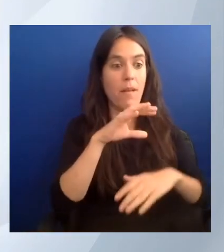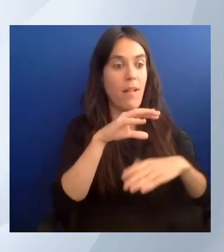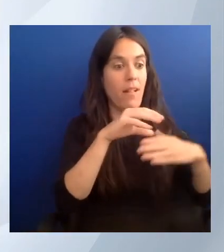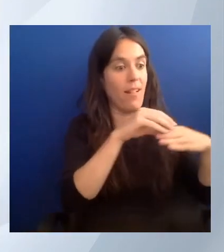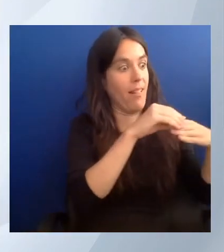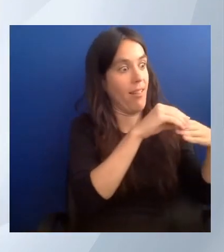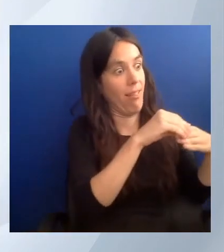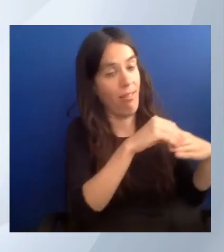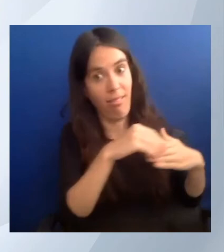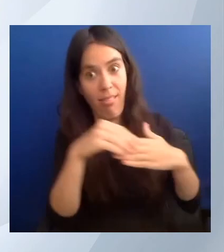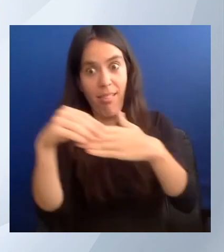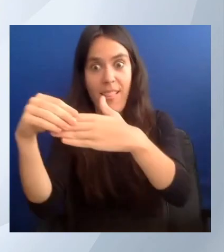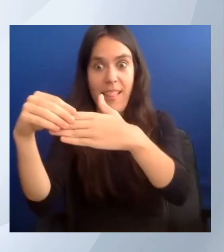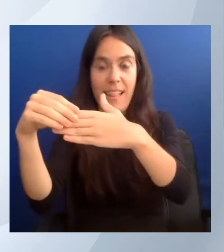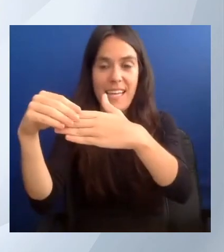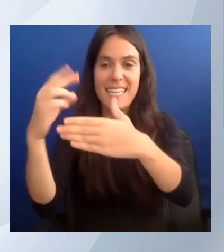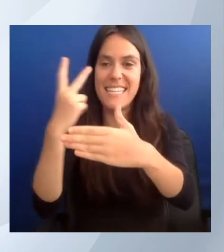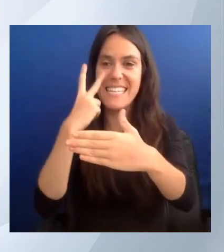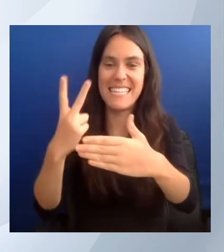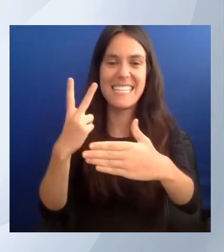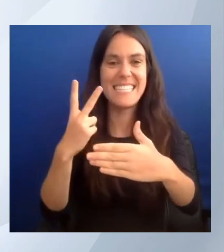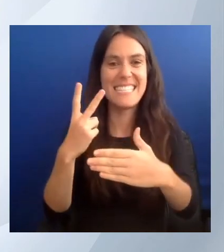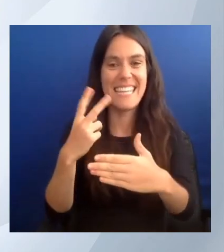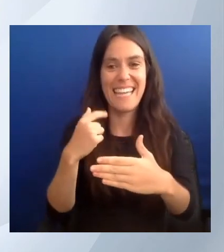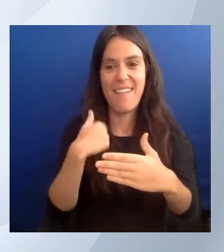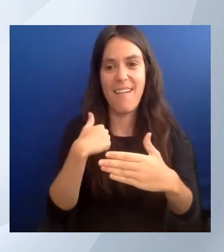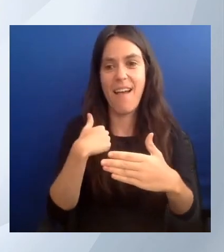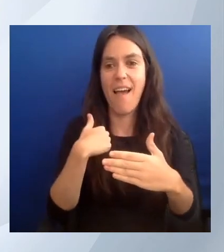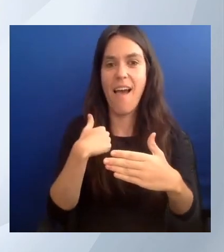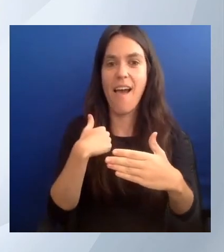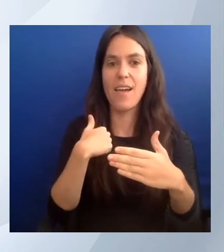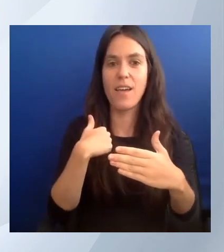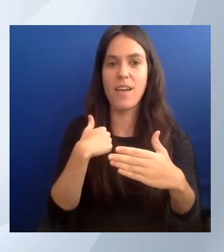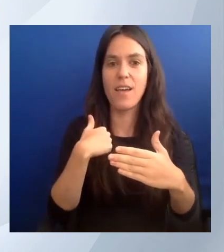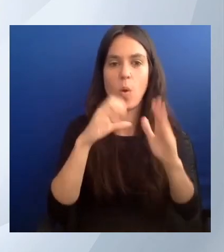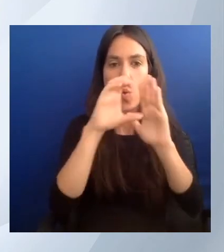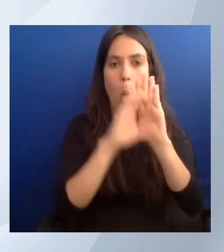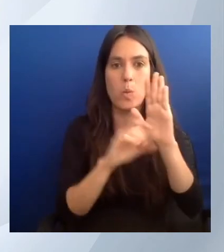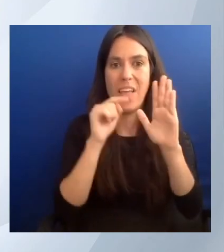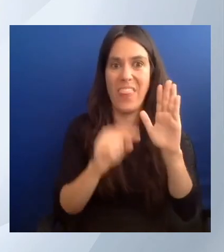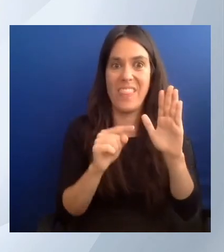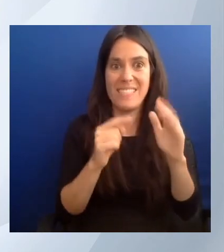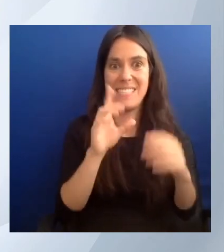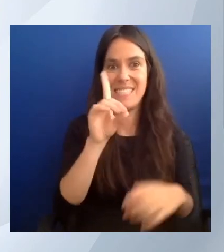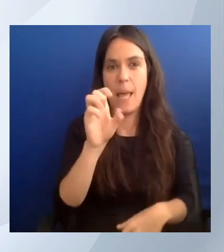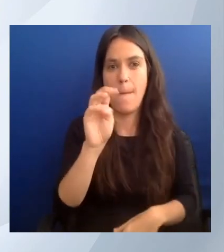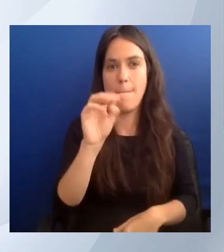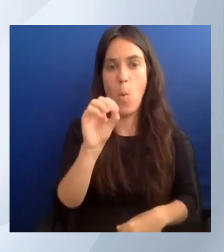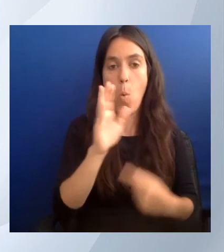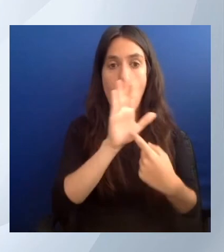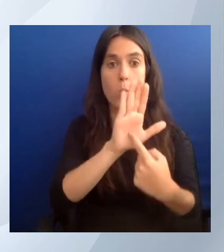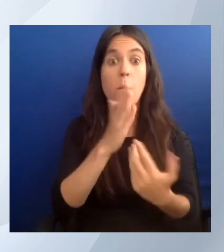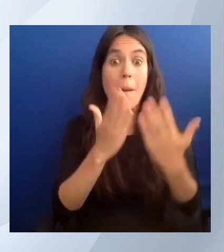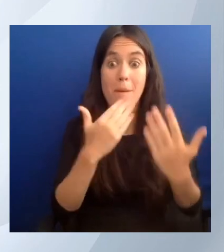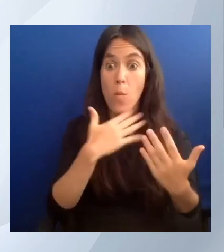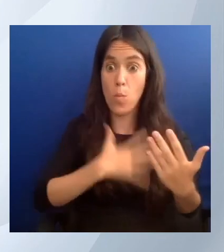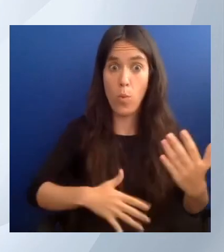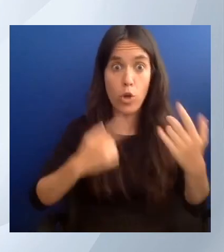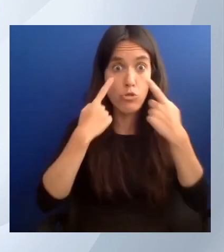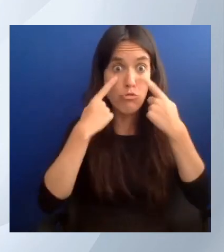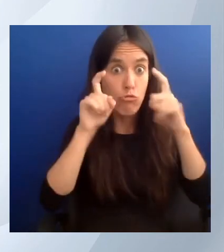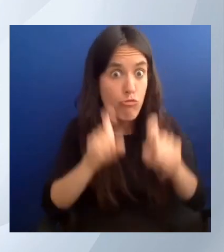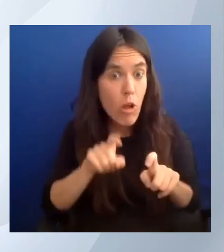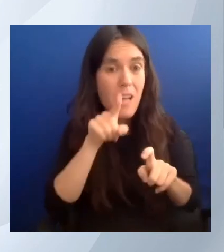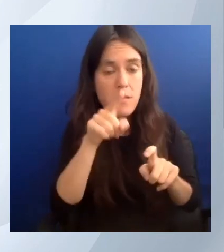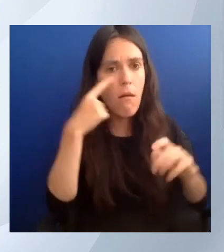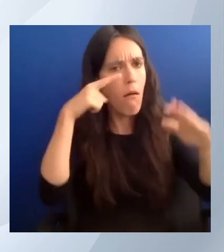command and query step 1. That is how I coded this demonstration. So if you want to try this for yourself, go there.